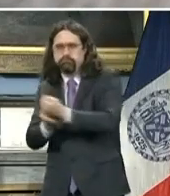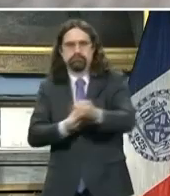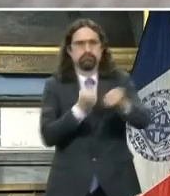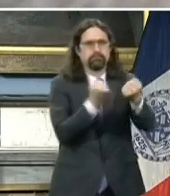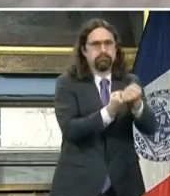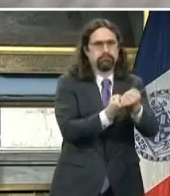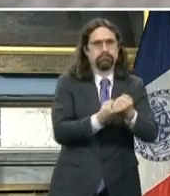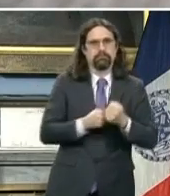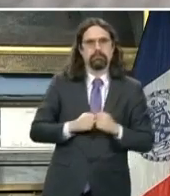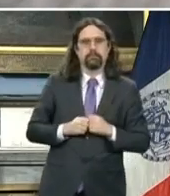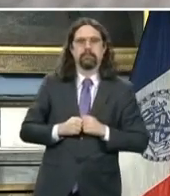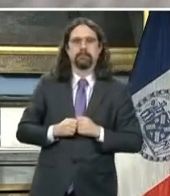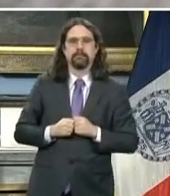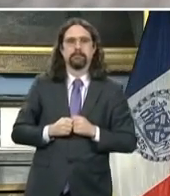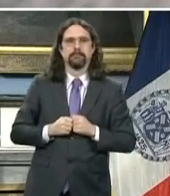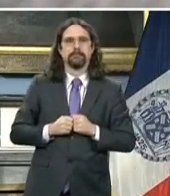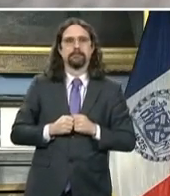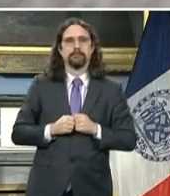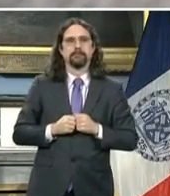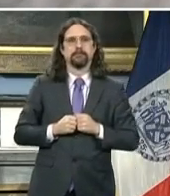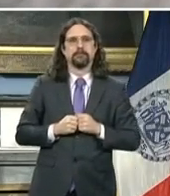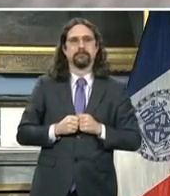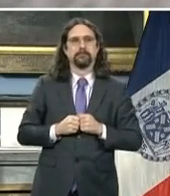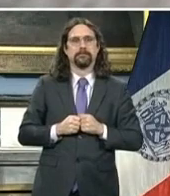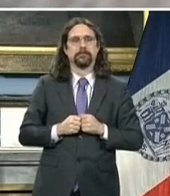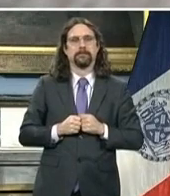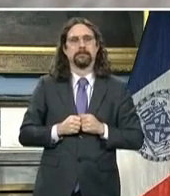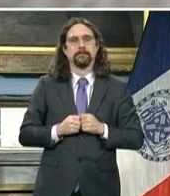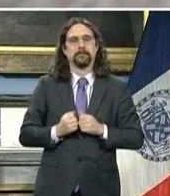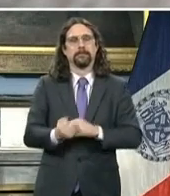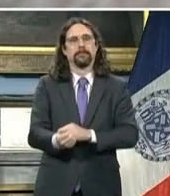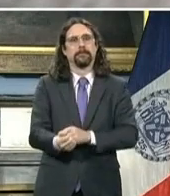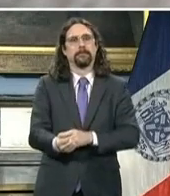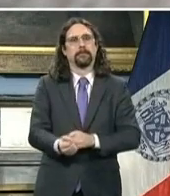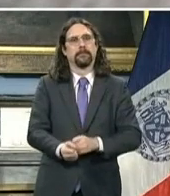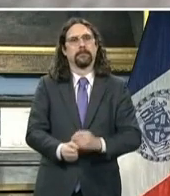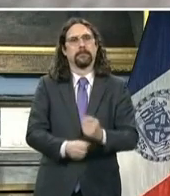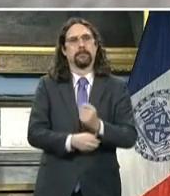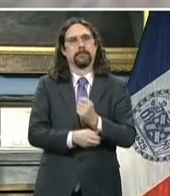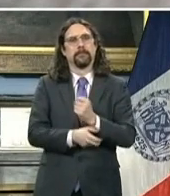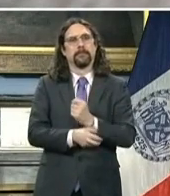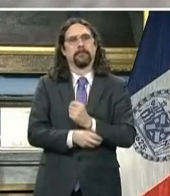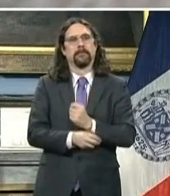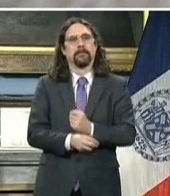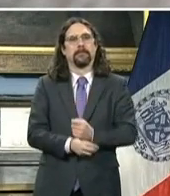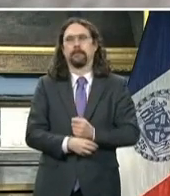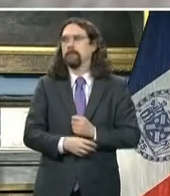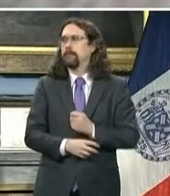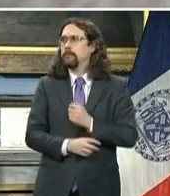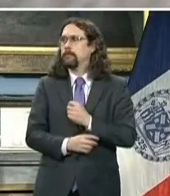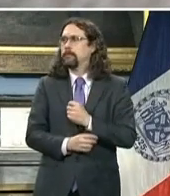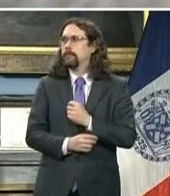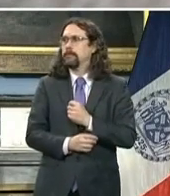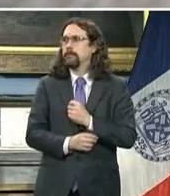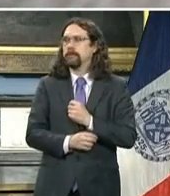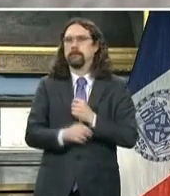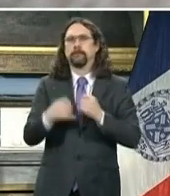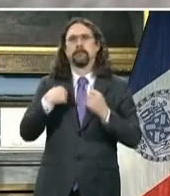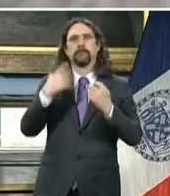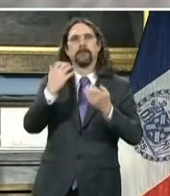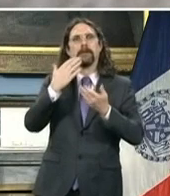thank our colleagues at EDC, which plays a crucial role in all of these efforts to produce our